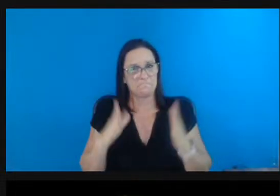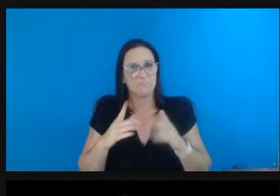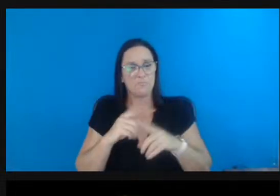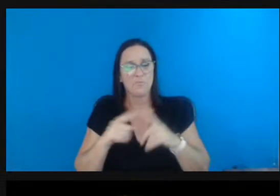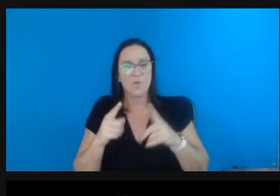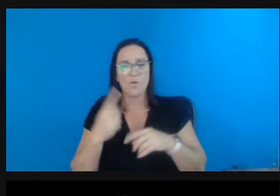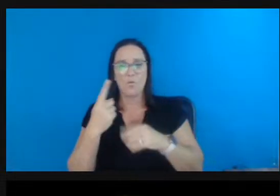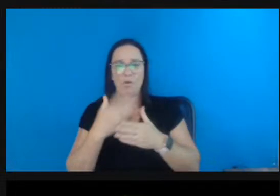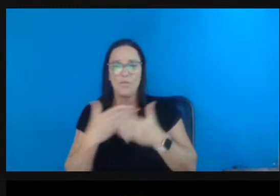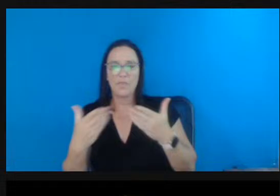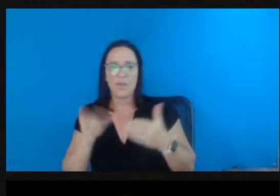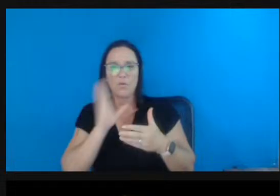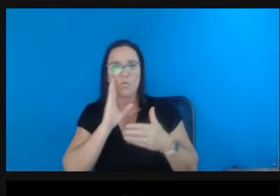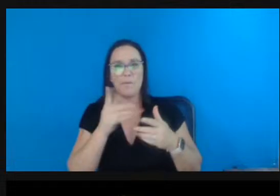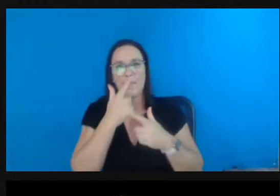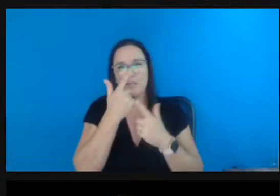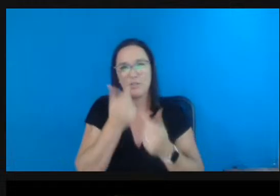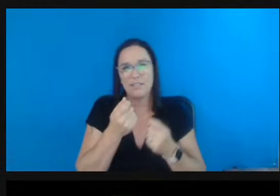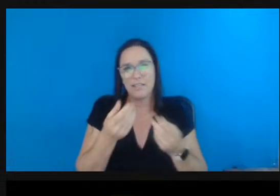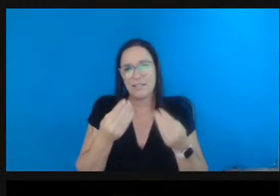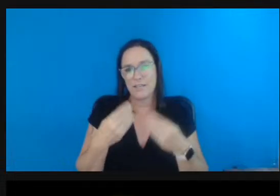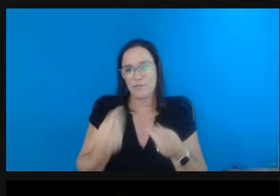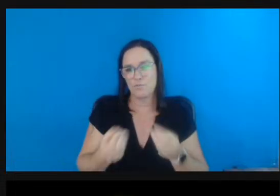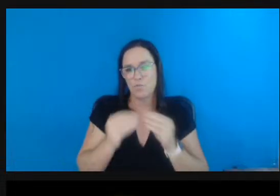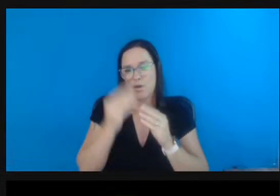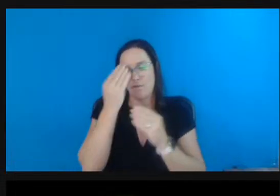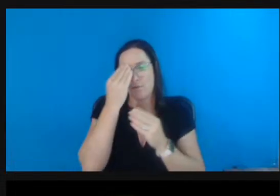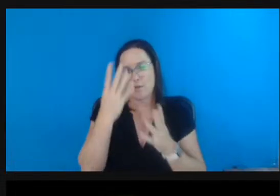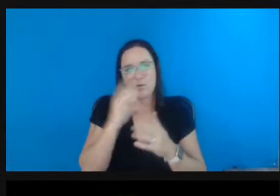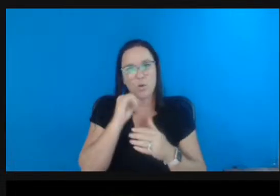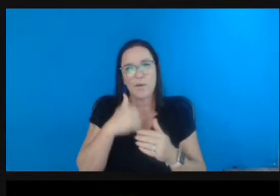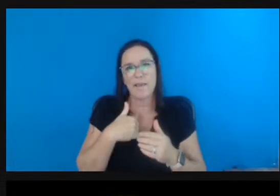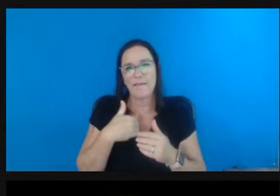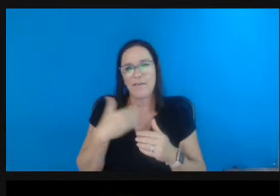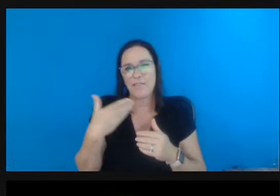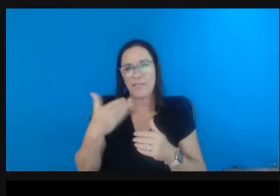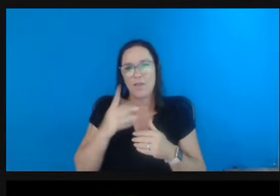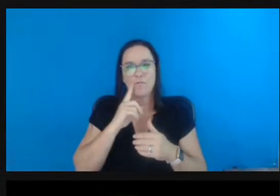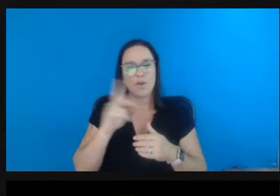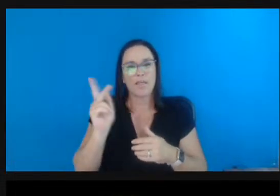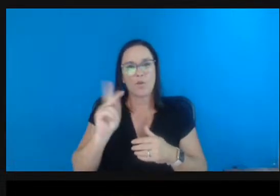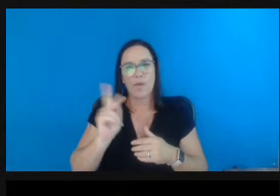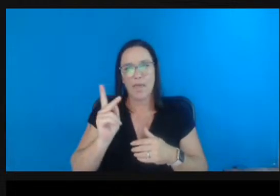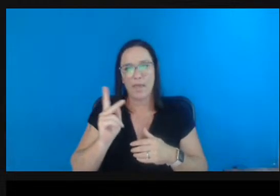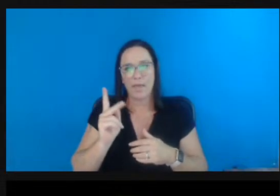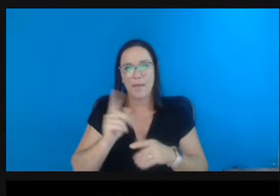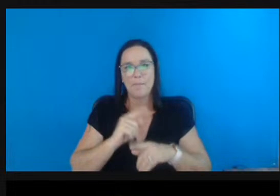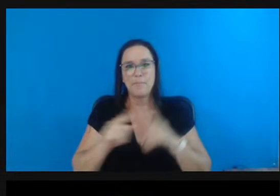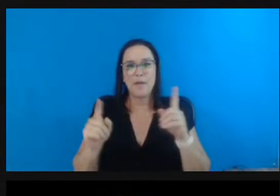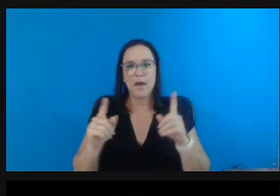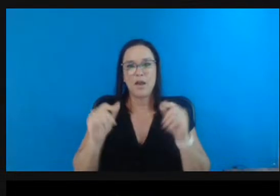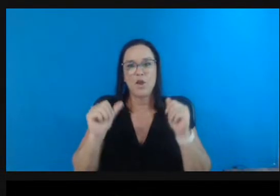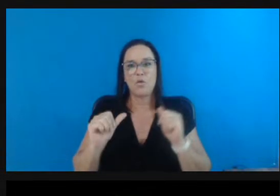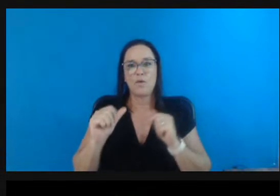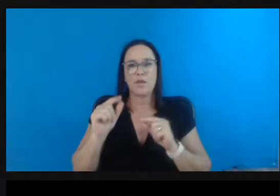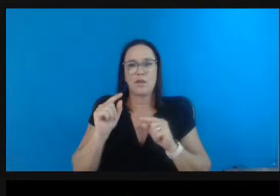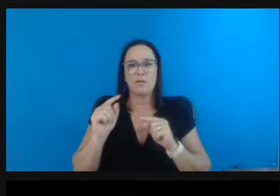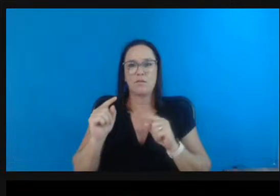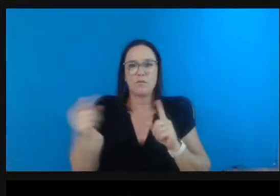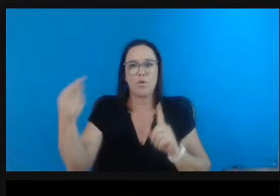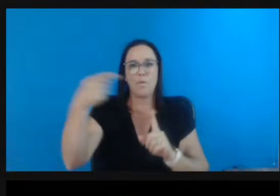thing that will be interesting to give us a little bit of insight, and we don't have this information here for Kīlauea, but we can come back